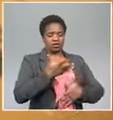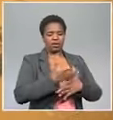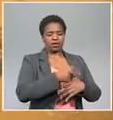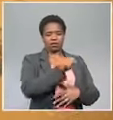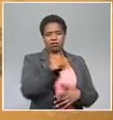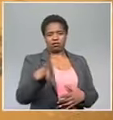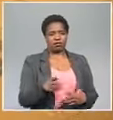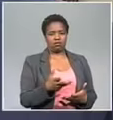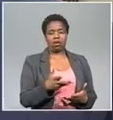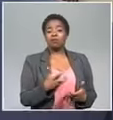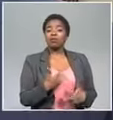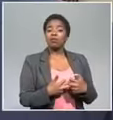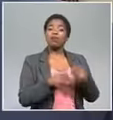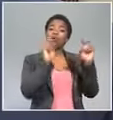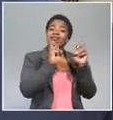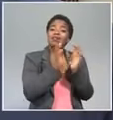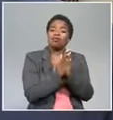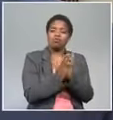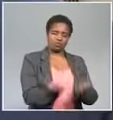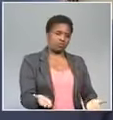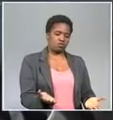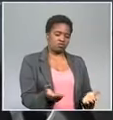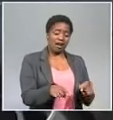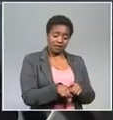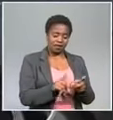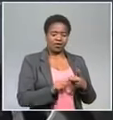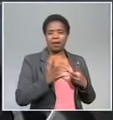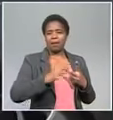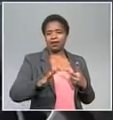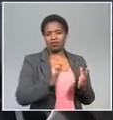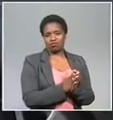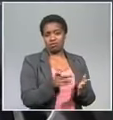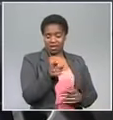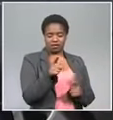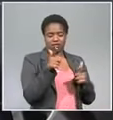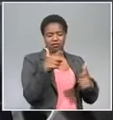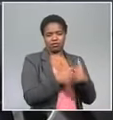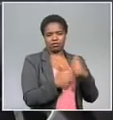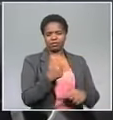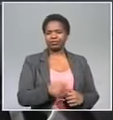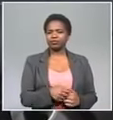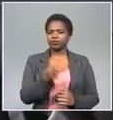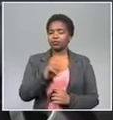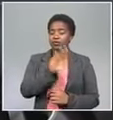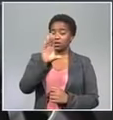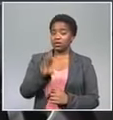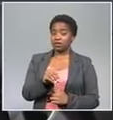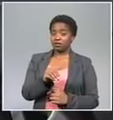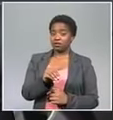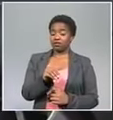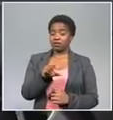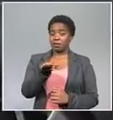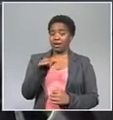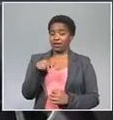the supply of electricity as well as in water. Analysts and the South African Reserve Bank had predicted the